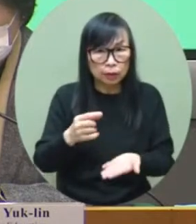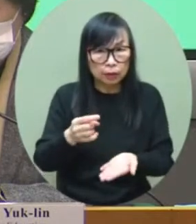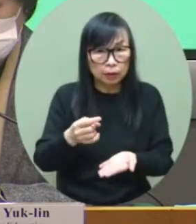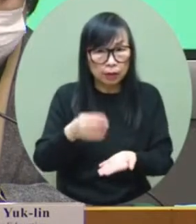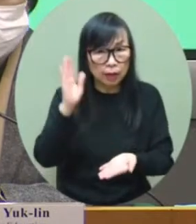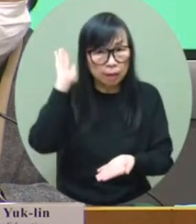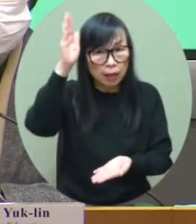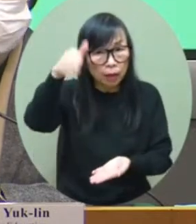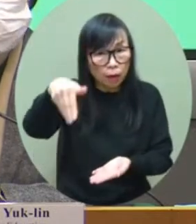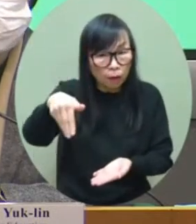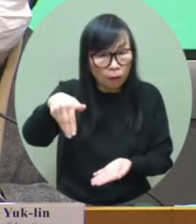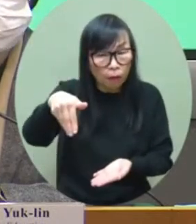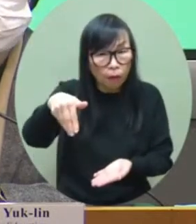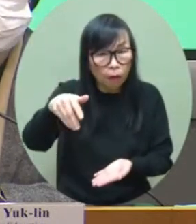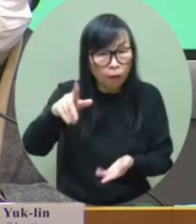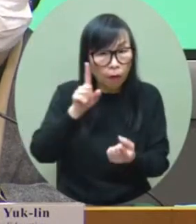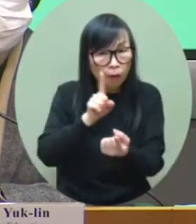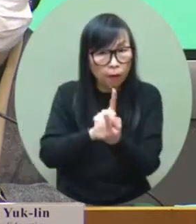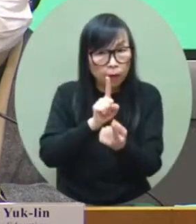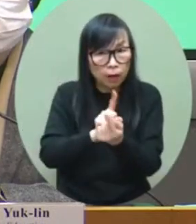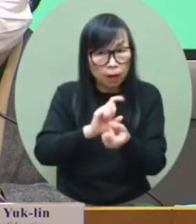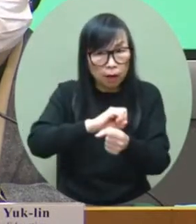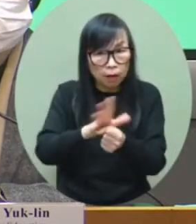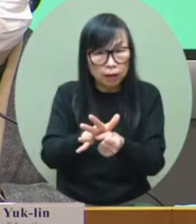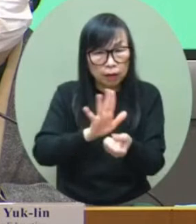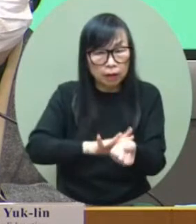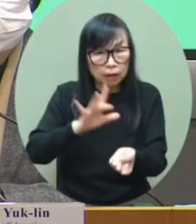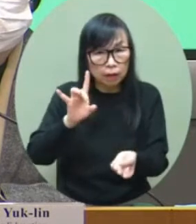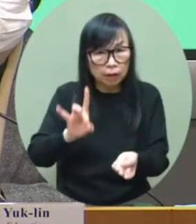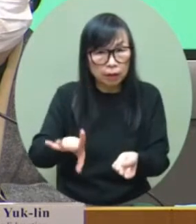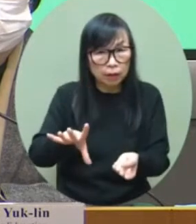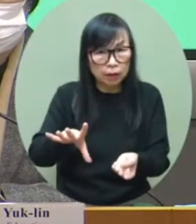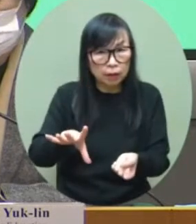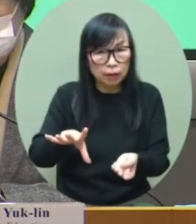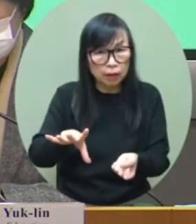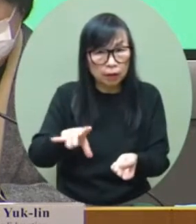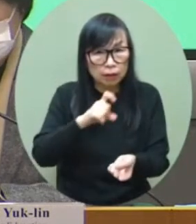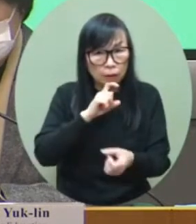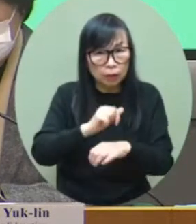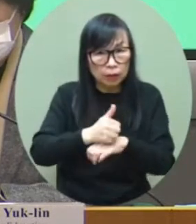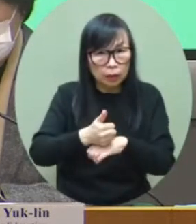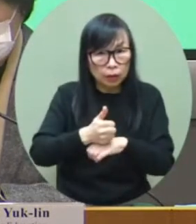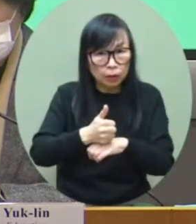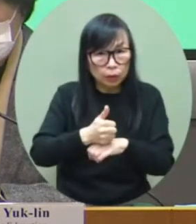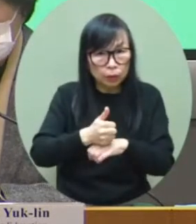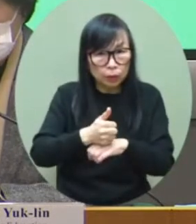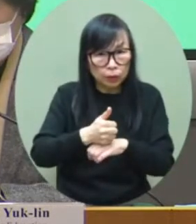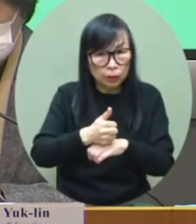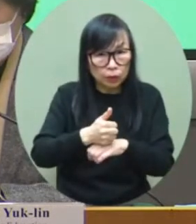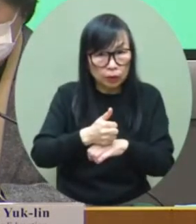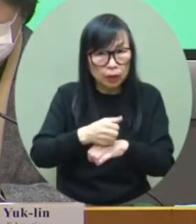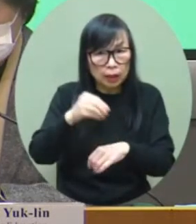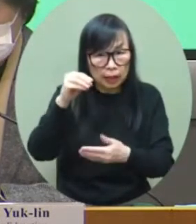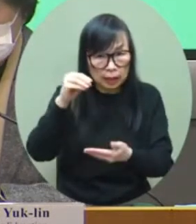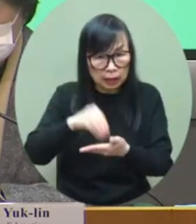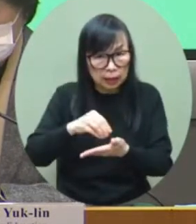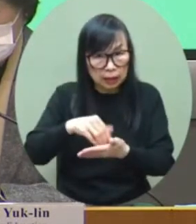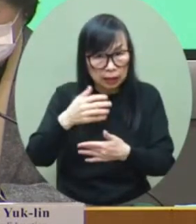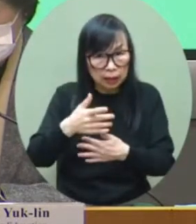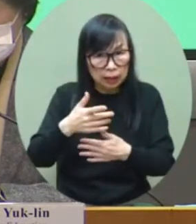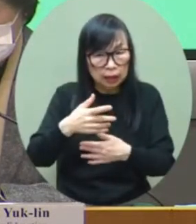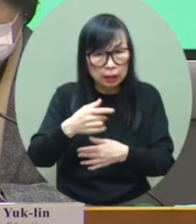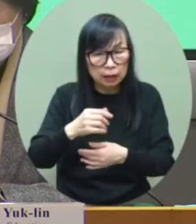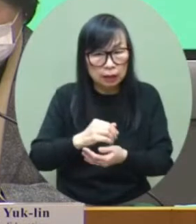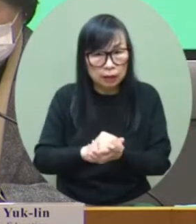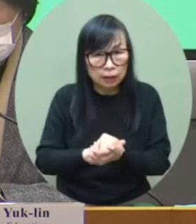contribution. So we need to keep our vaccination service. And there are signs to show that there may be a